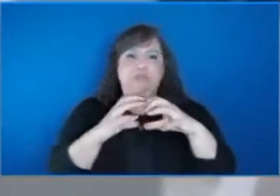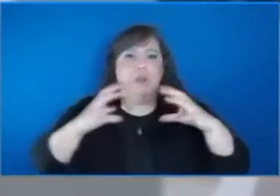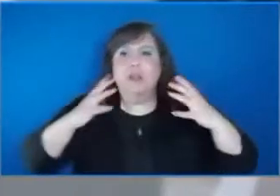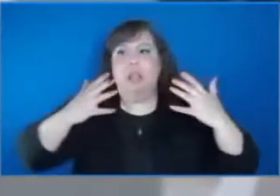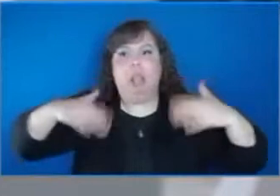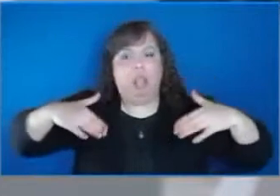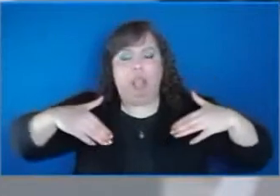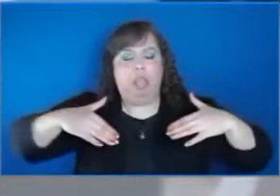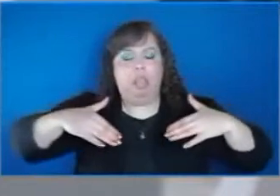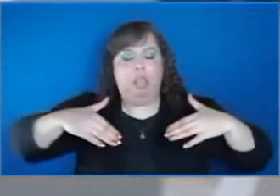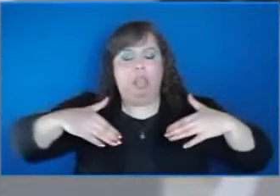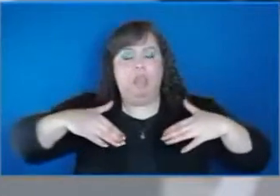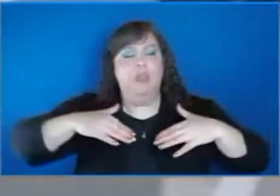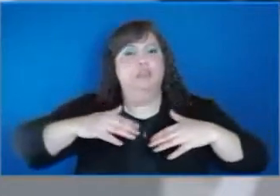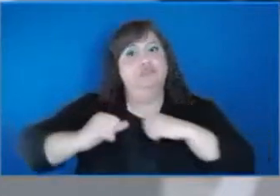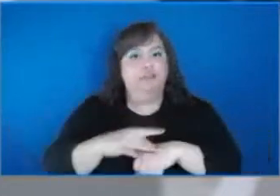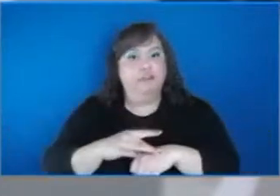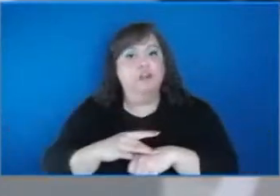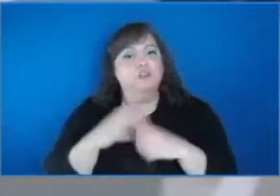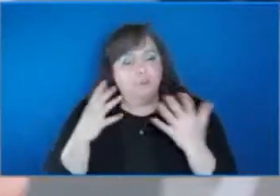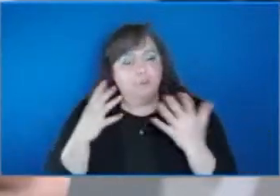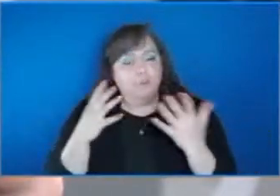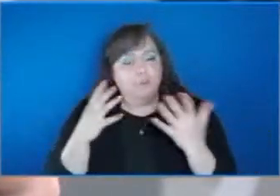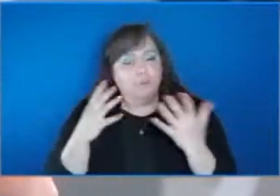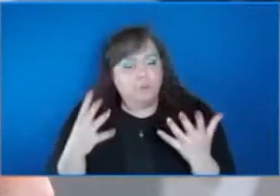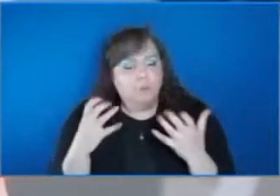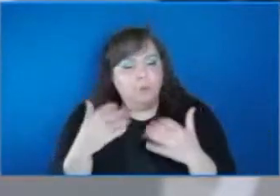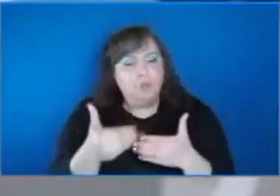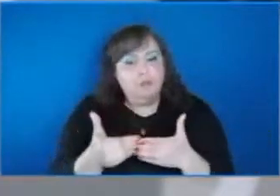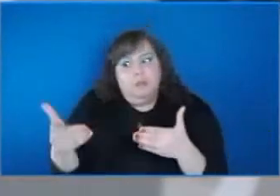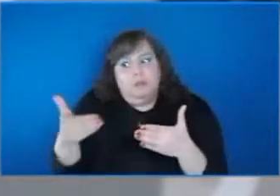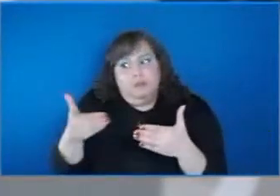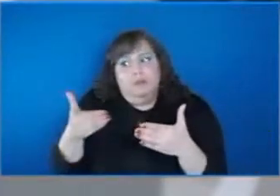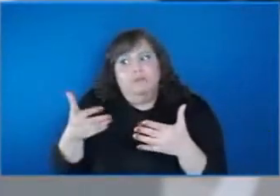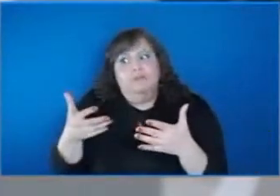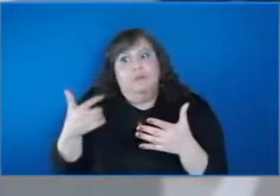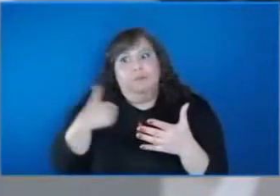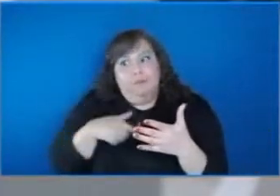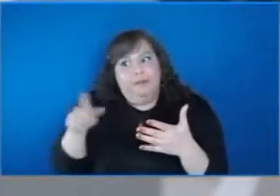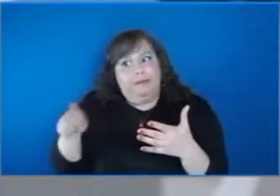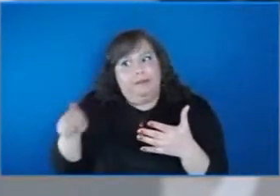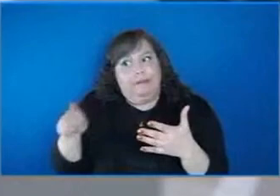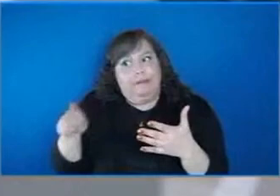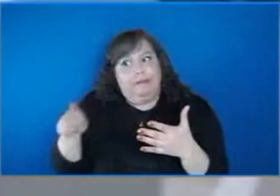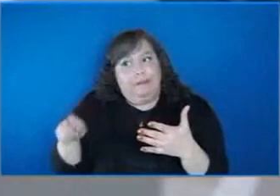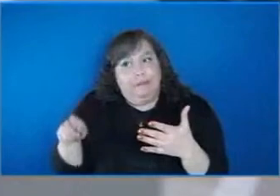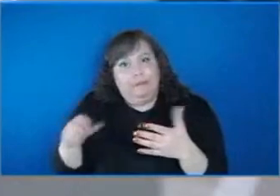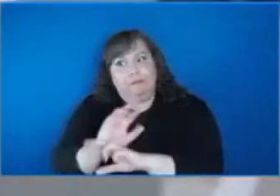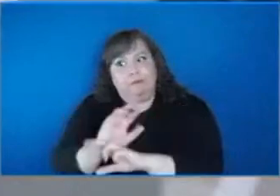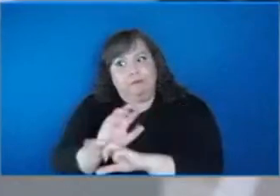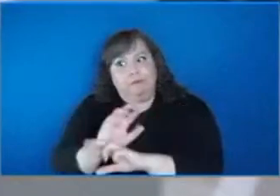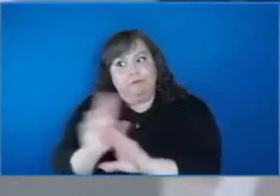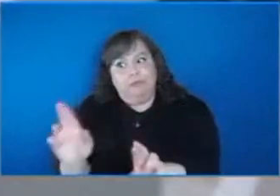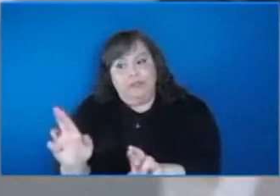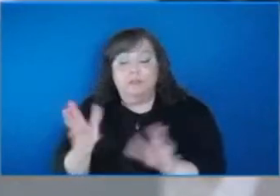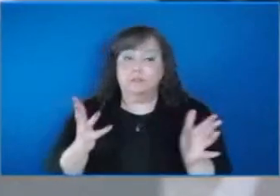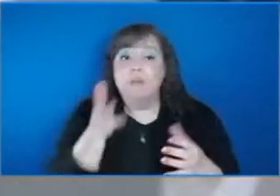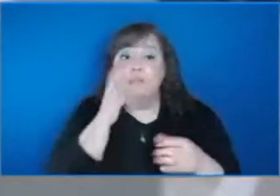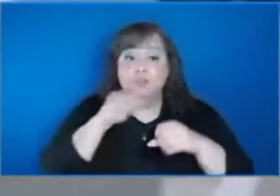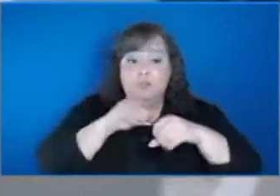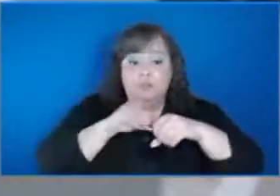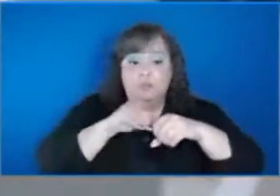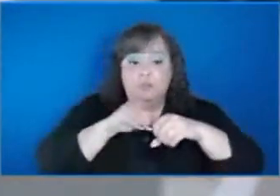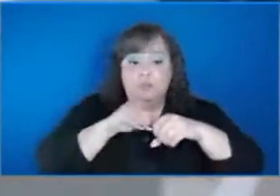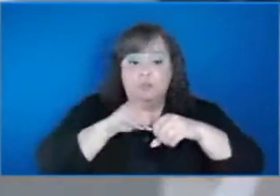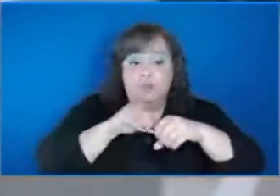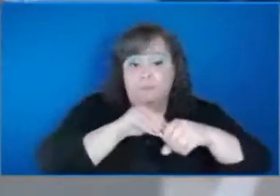this test before we need to be ready. And we're not really sure exactly how much we're going to deflect it. We know it's a double asteroid system